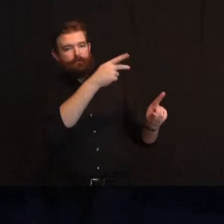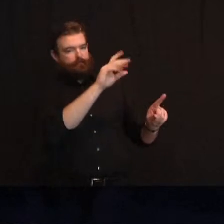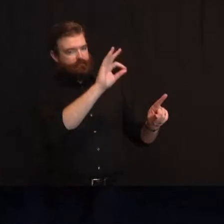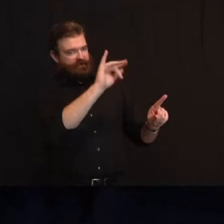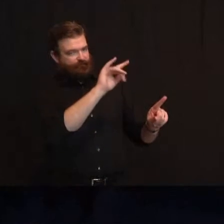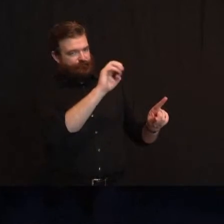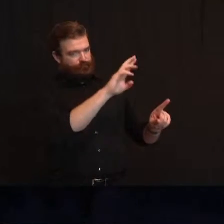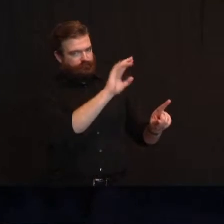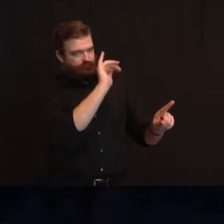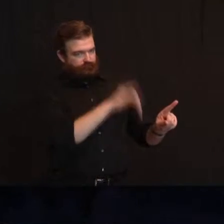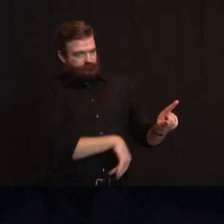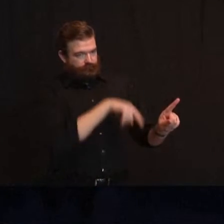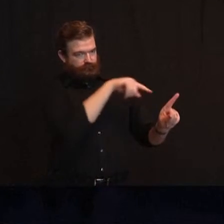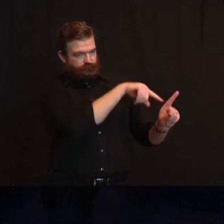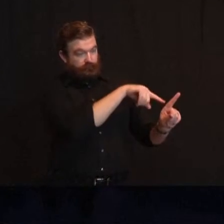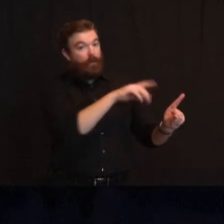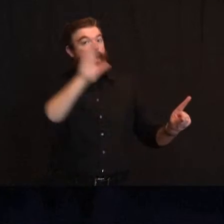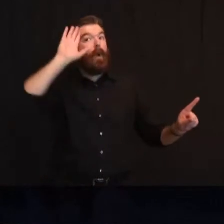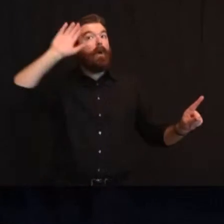after.